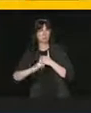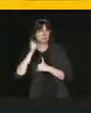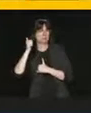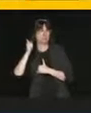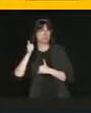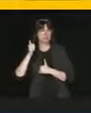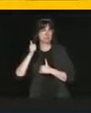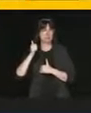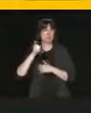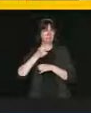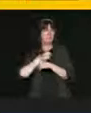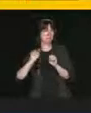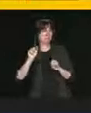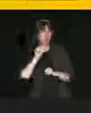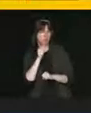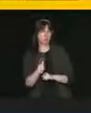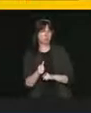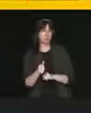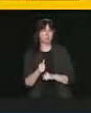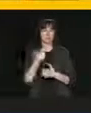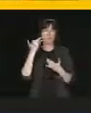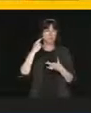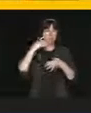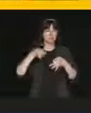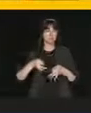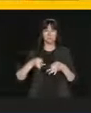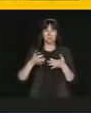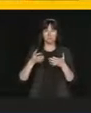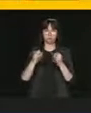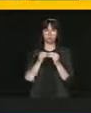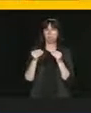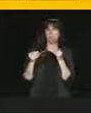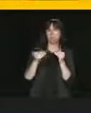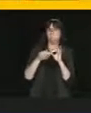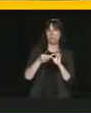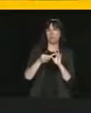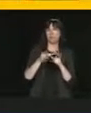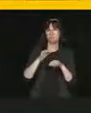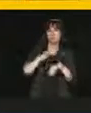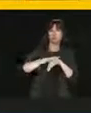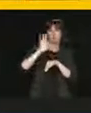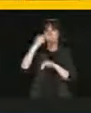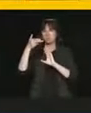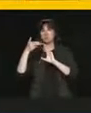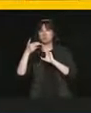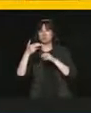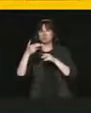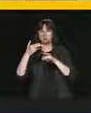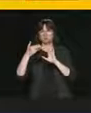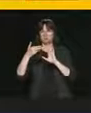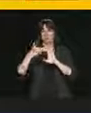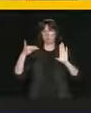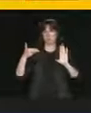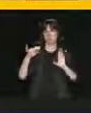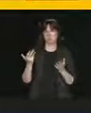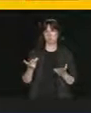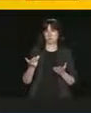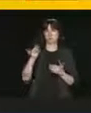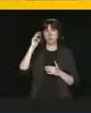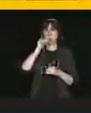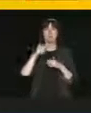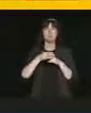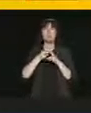Pourquoi this alors is avoir about pris cette people's décision et safety. pourquoi on ne Why peut was pas that coller decision notamment des étiquettes made? temporaires sur les produits qui viennent des And why États-Unis, should par there exemple? not be proper